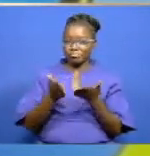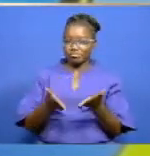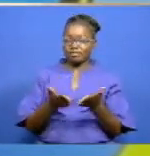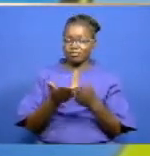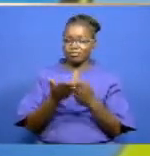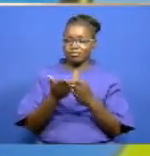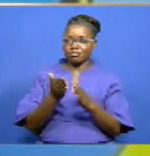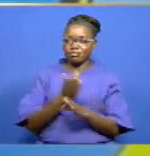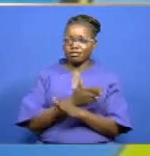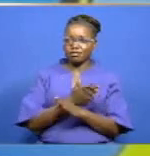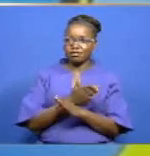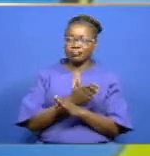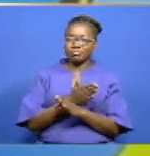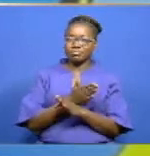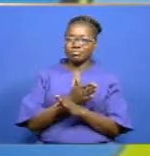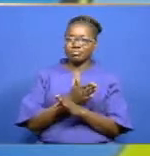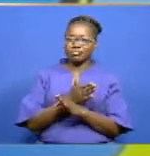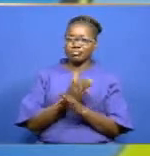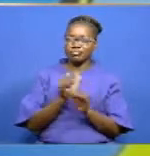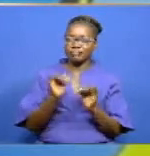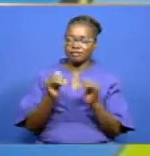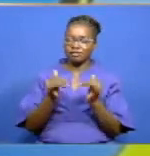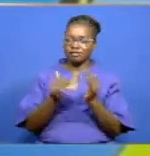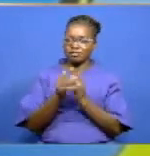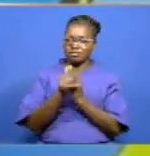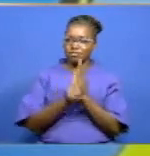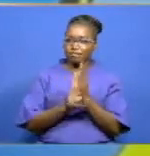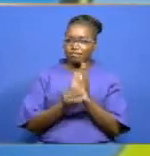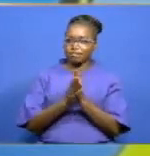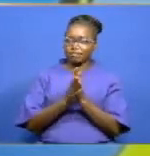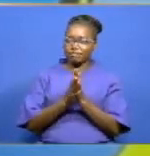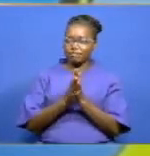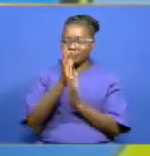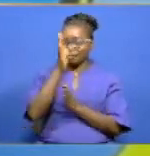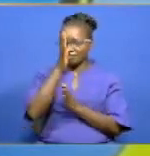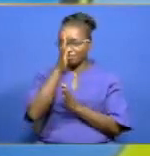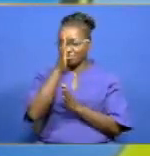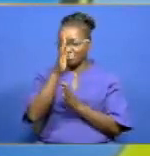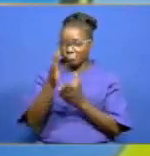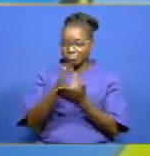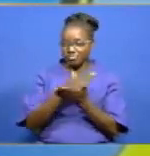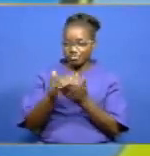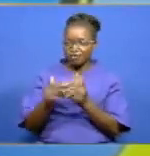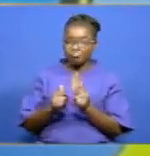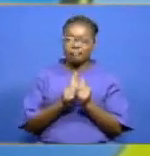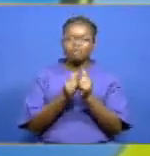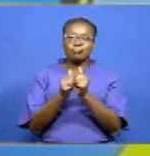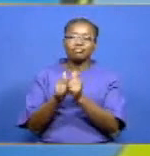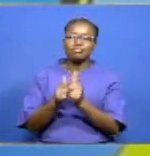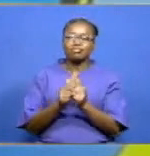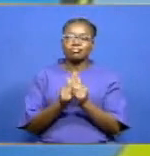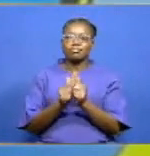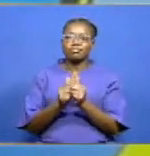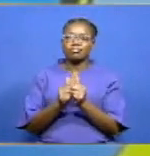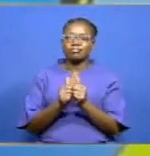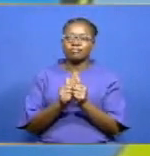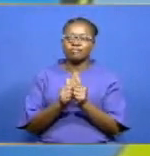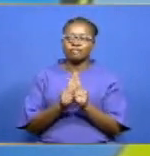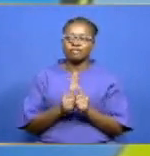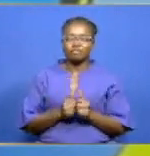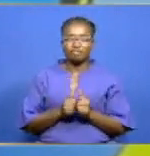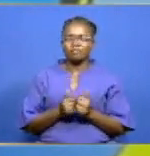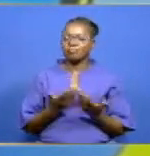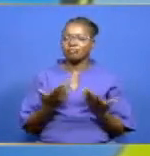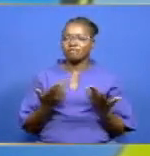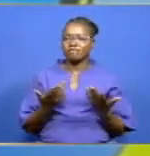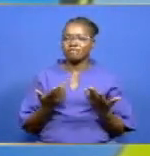before we did the news articles and all the jokes that we cracked before we were on air we